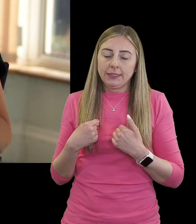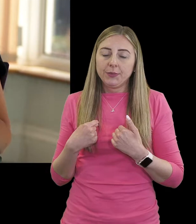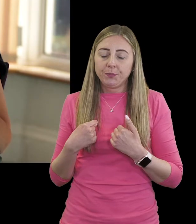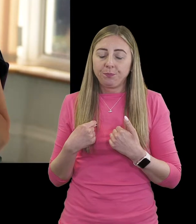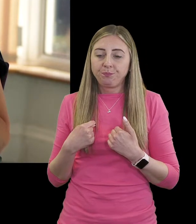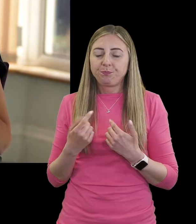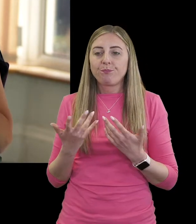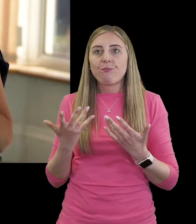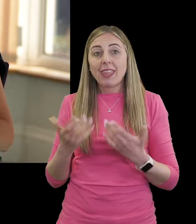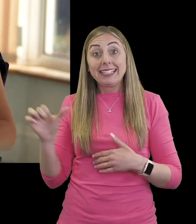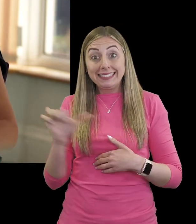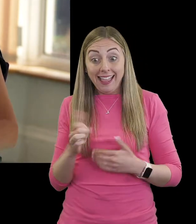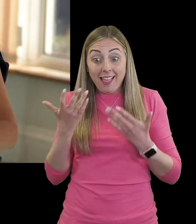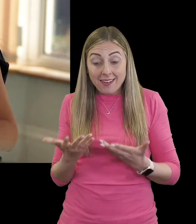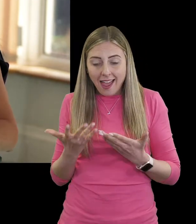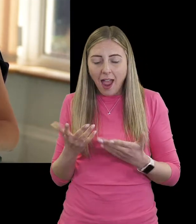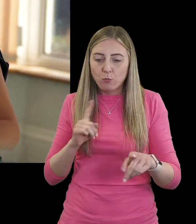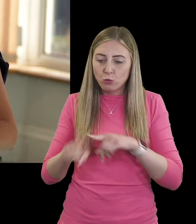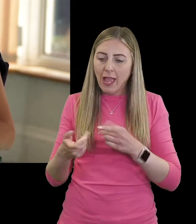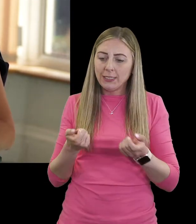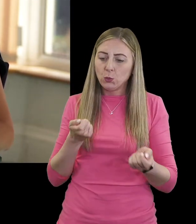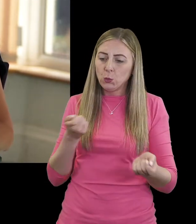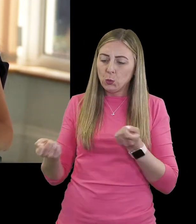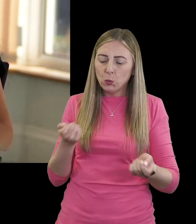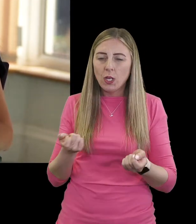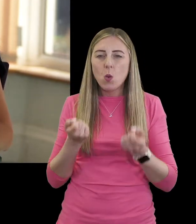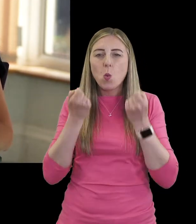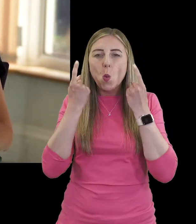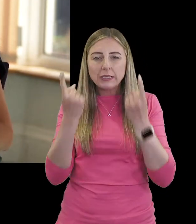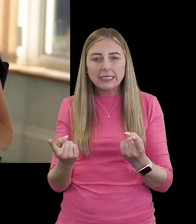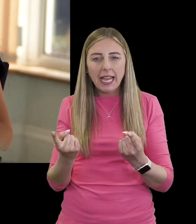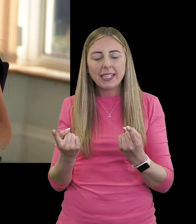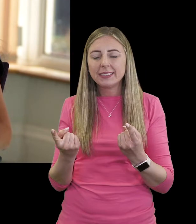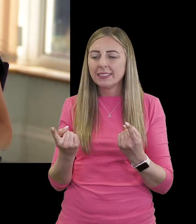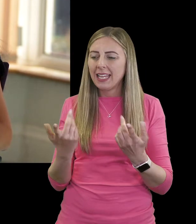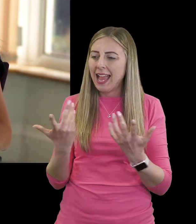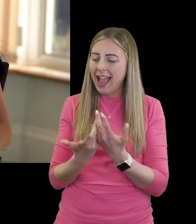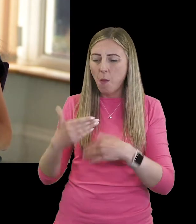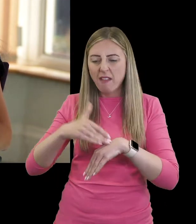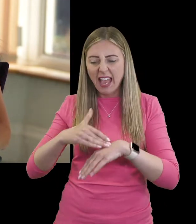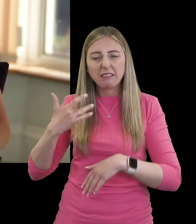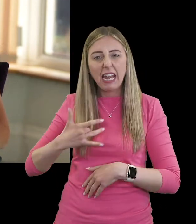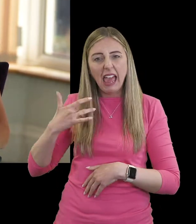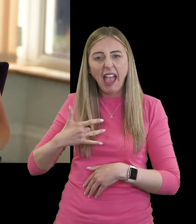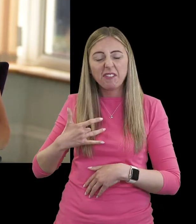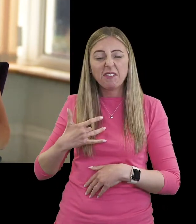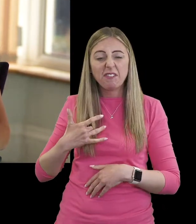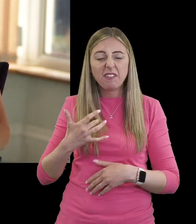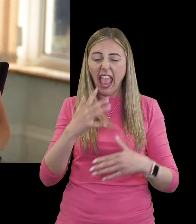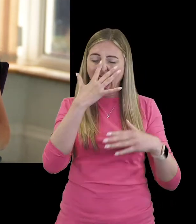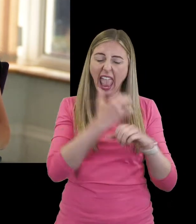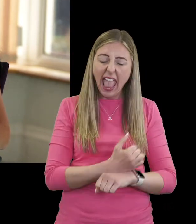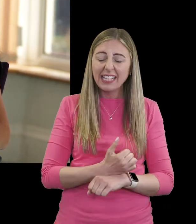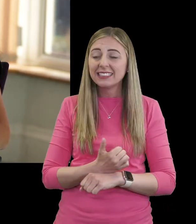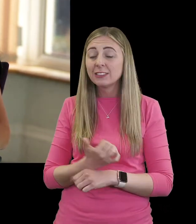am still learning to cope with, understand the impact of me. I hate it sometimes, I laugh at it